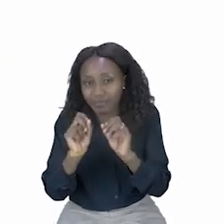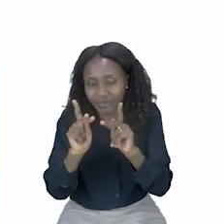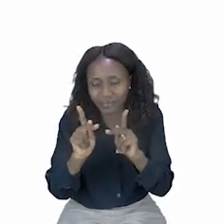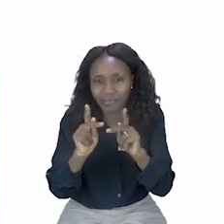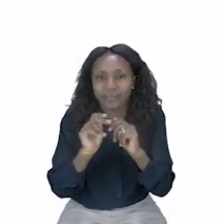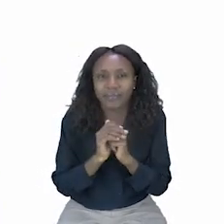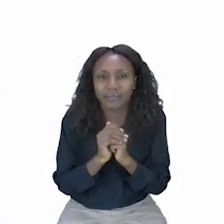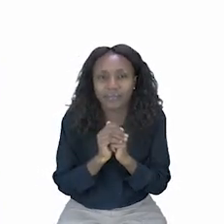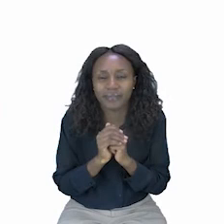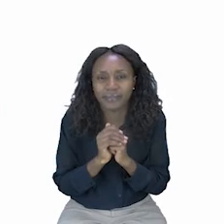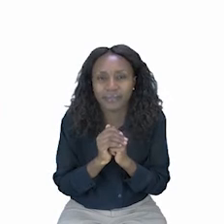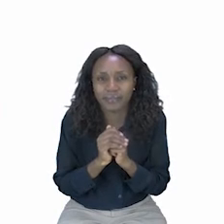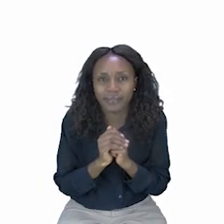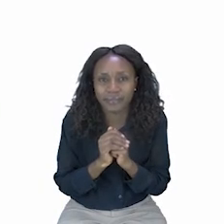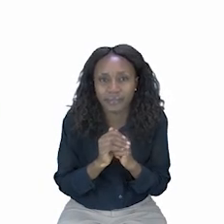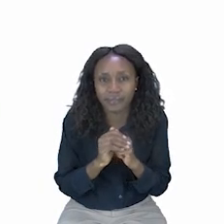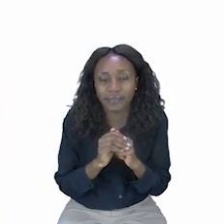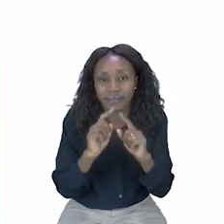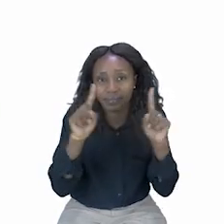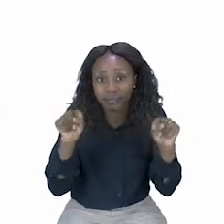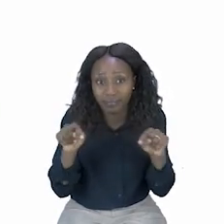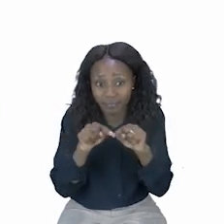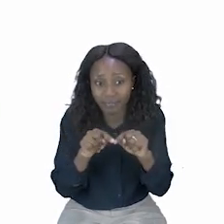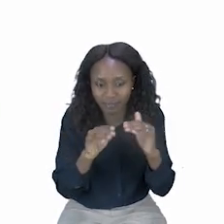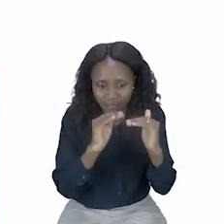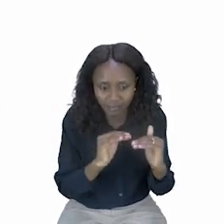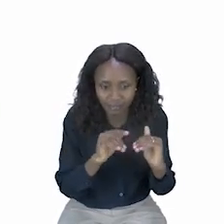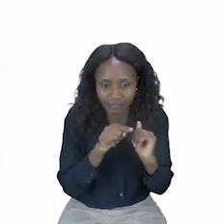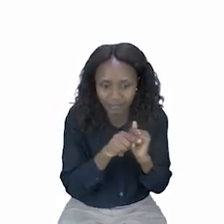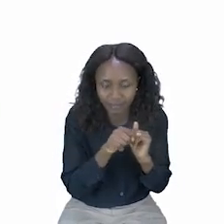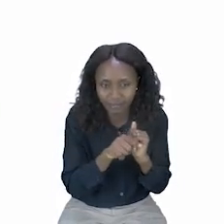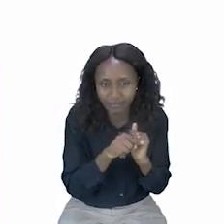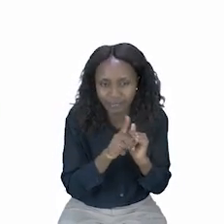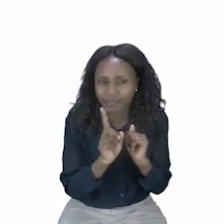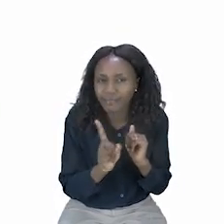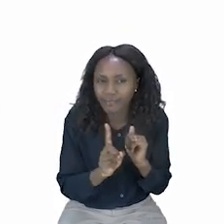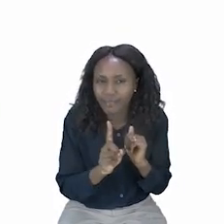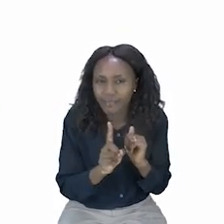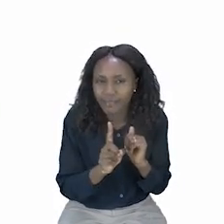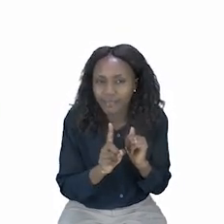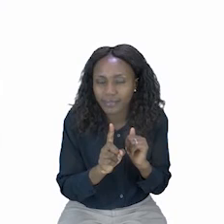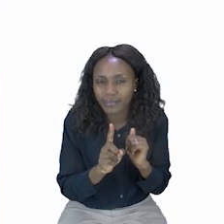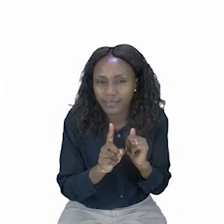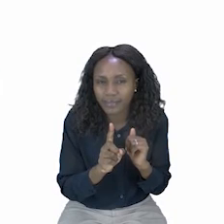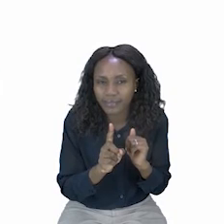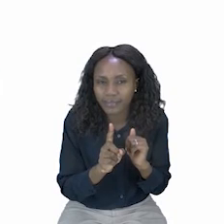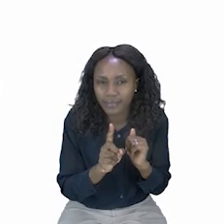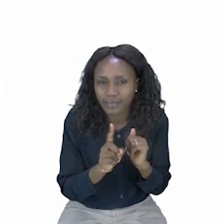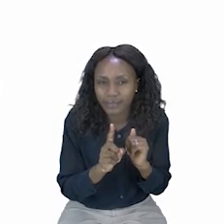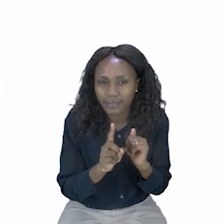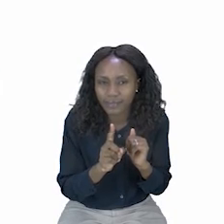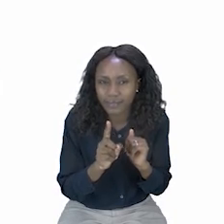The next shape that we can see on our exercise is